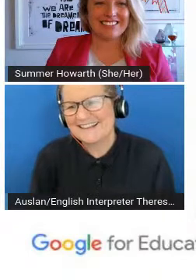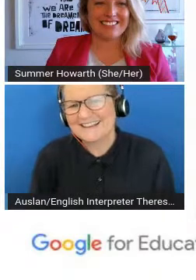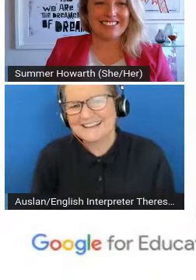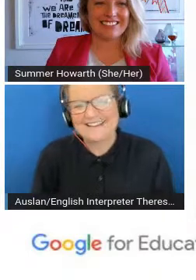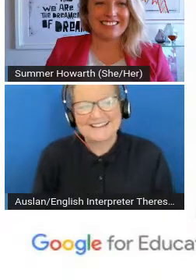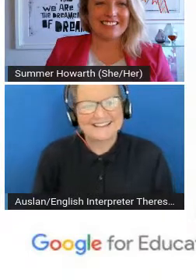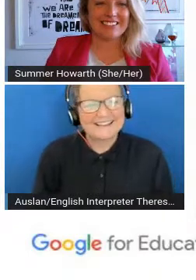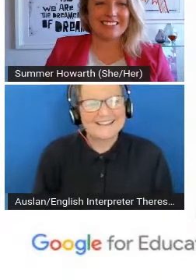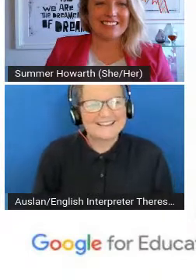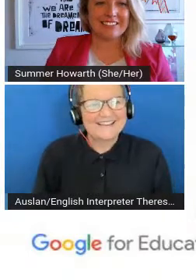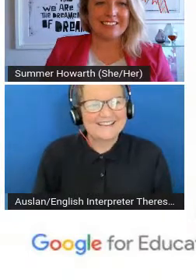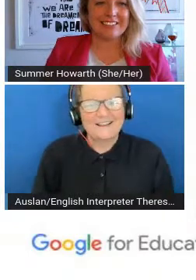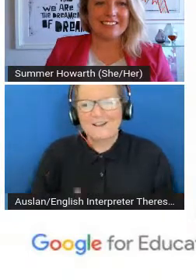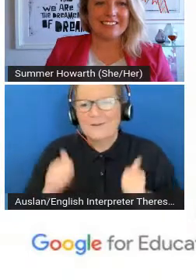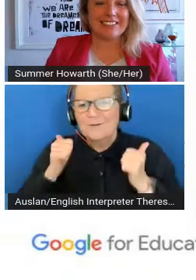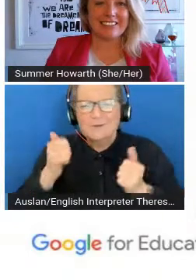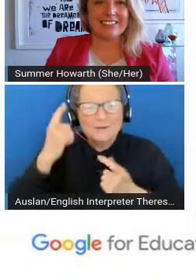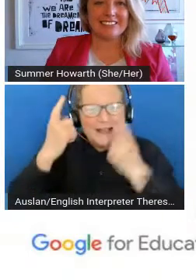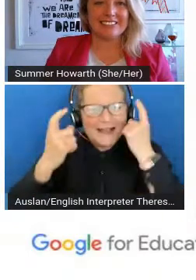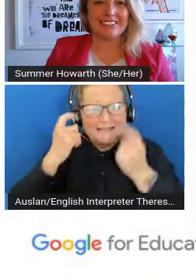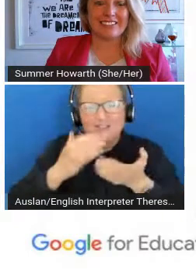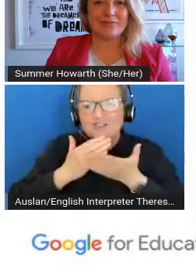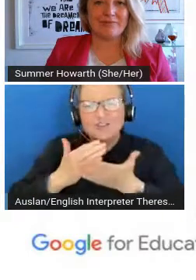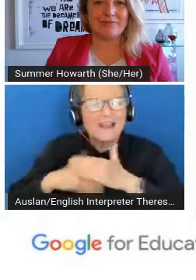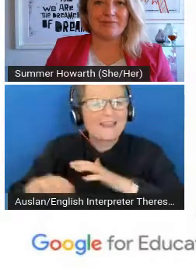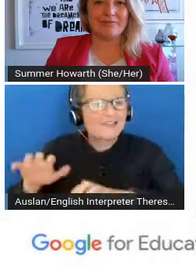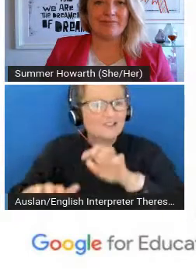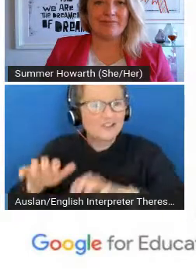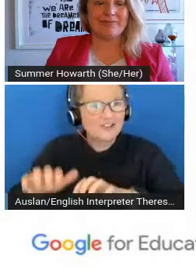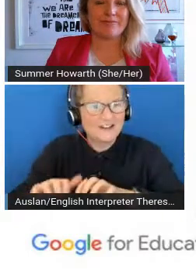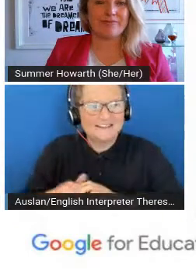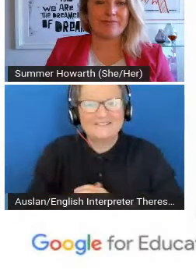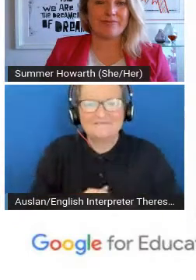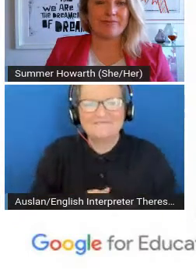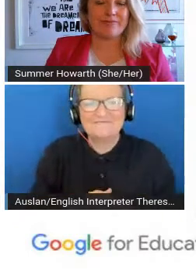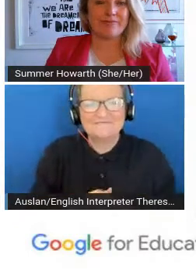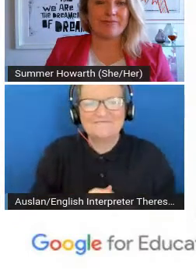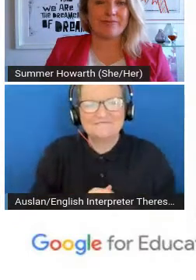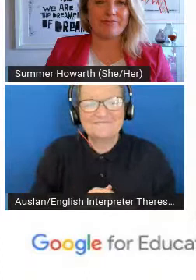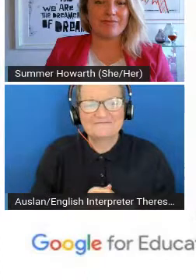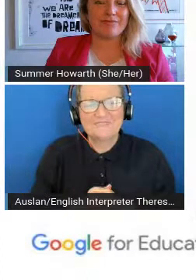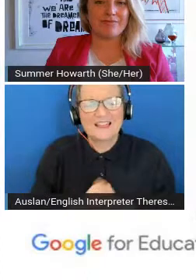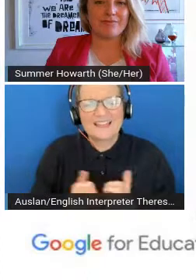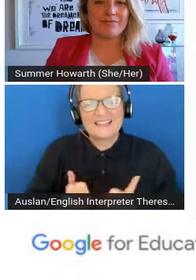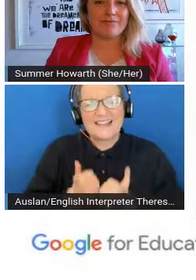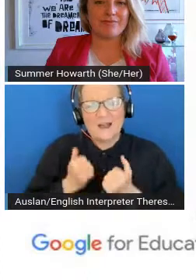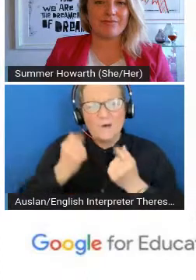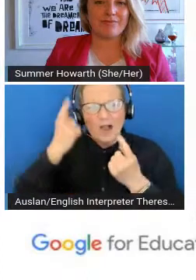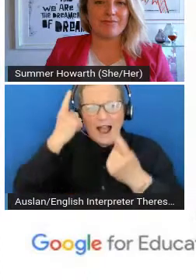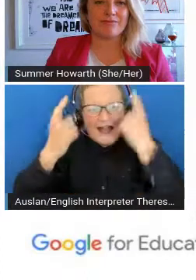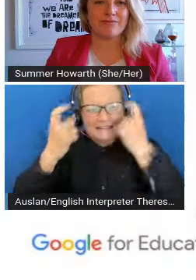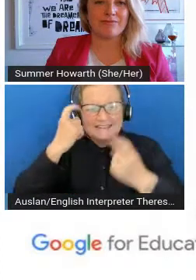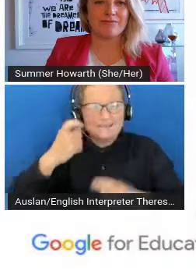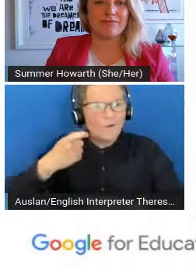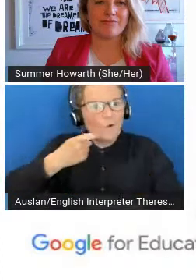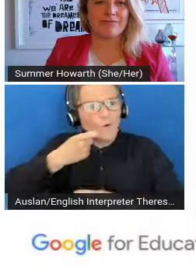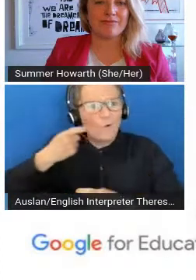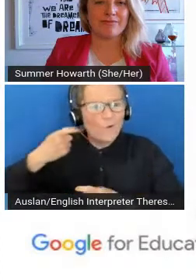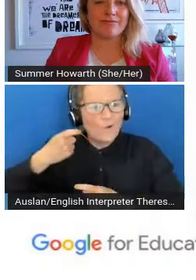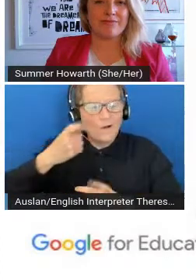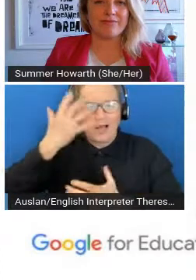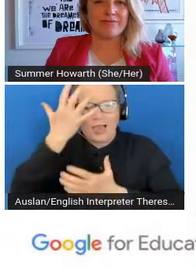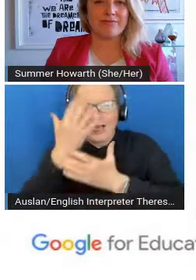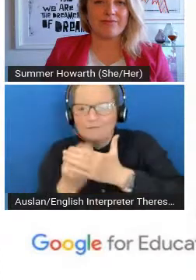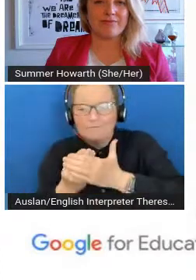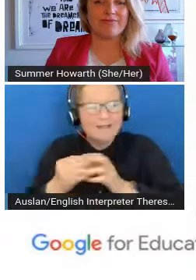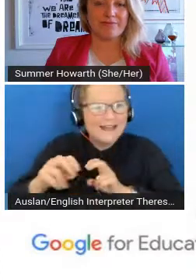neat ideas, please keep sharing them in the chat. So that's our kind of our ideas for hook activities. And as I said, Jim's going to color these a